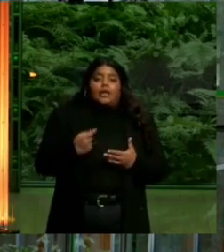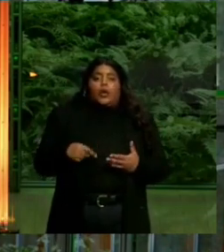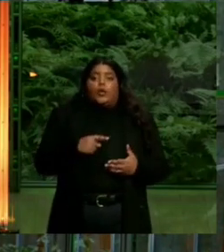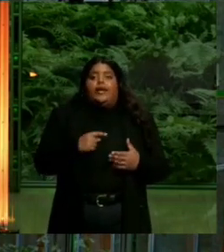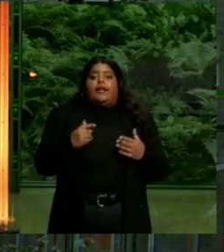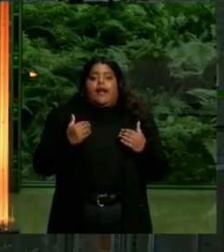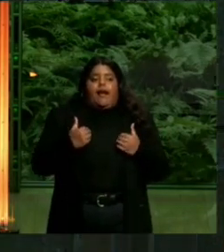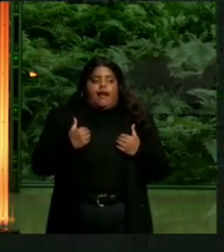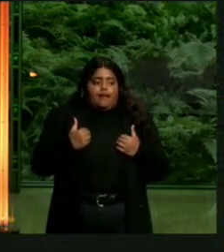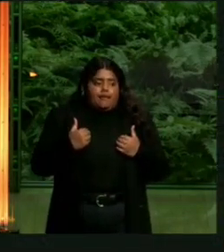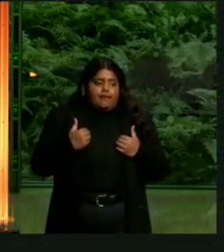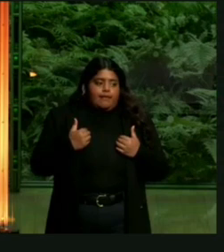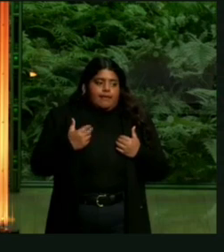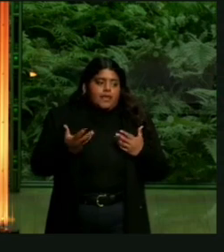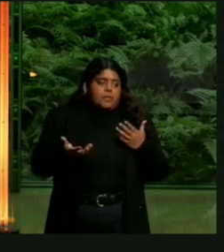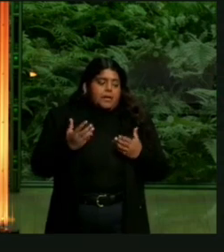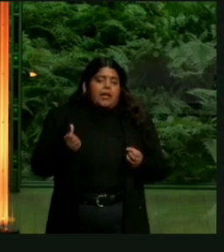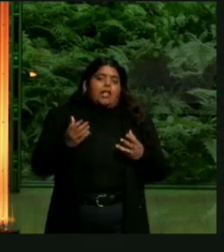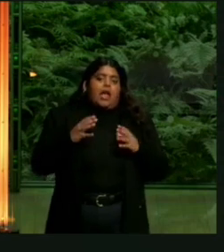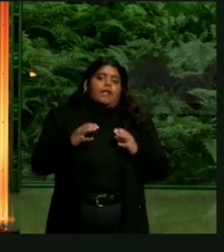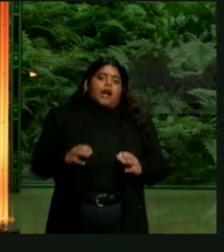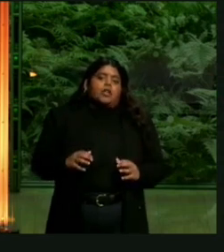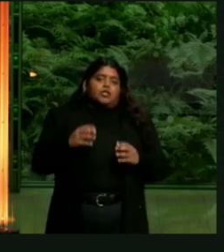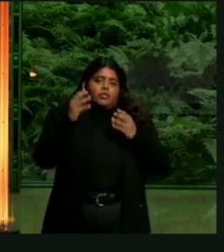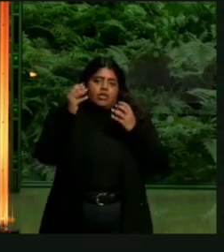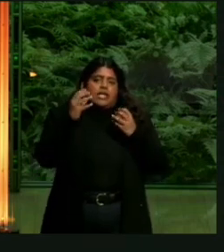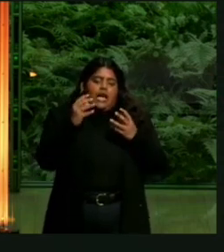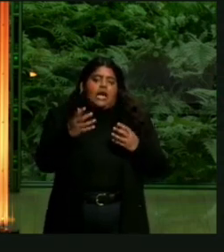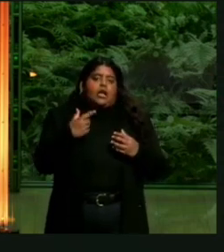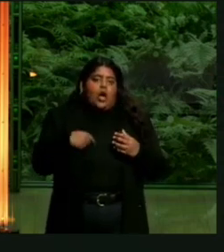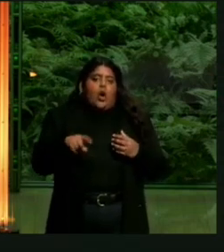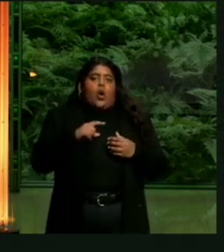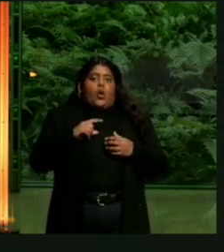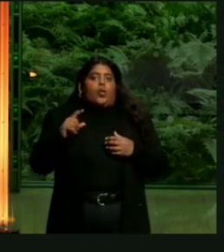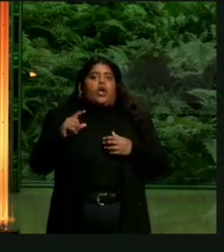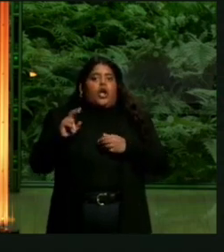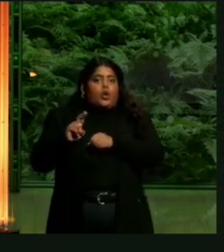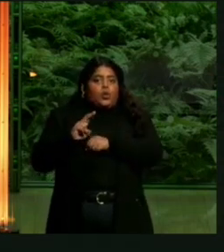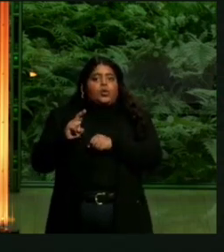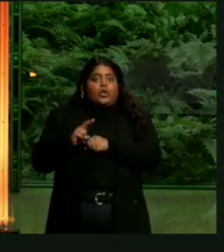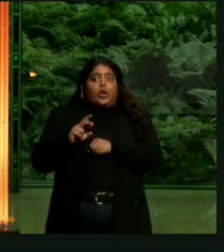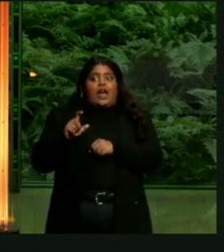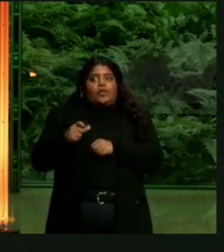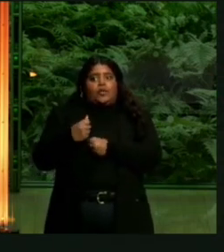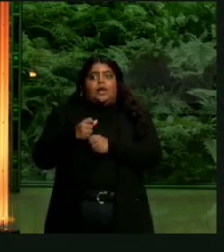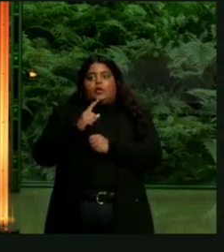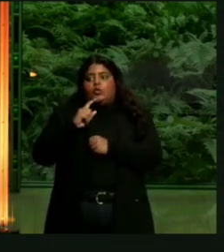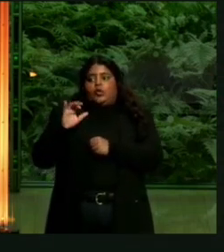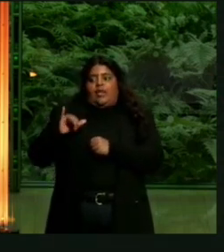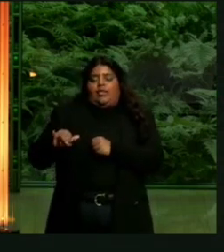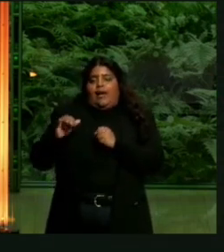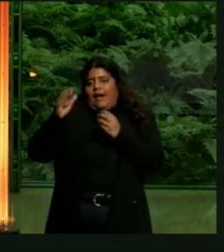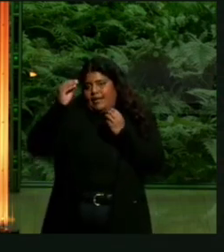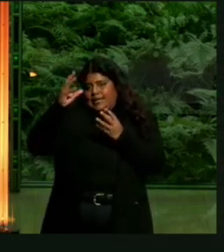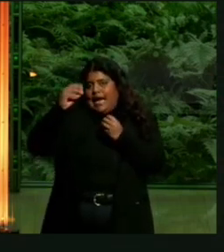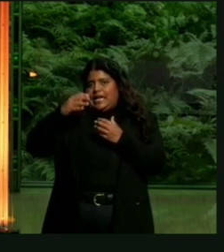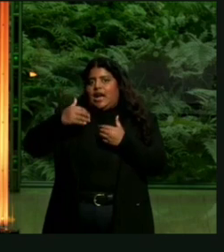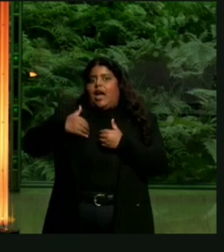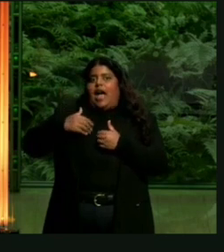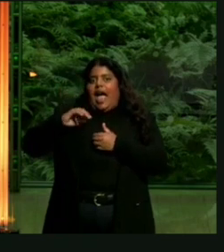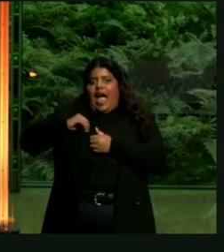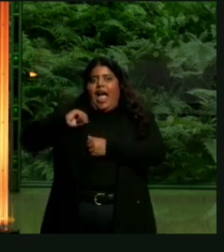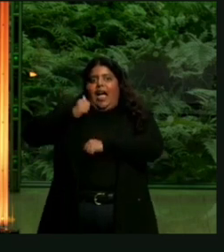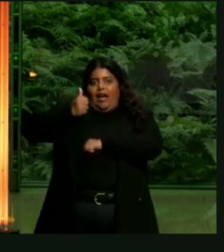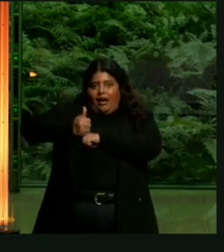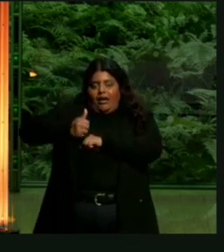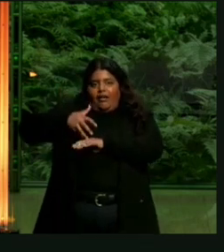have probably a lot of customer data that we are sitting on, we need to make sure that we have policies as